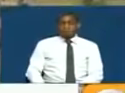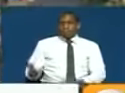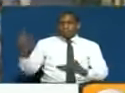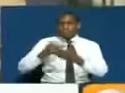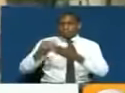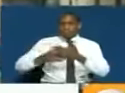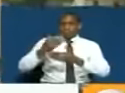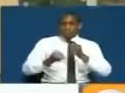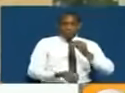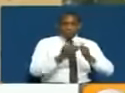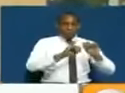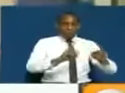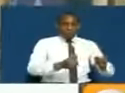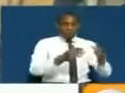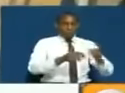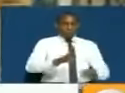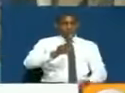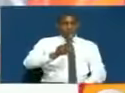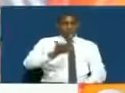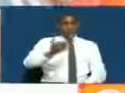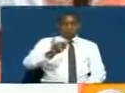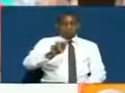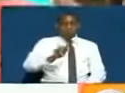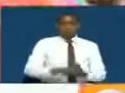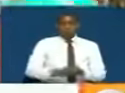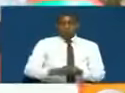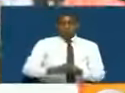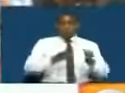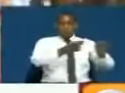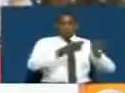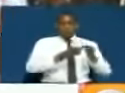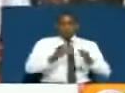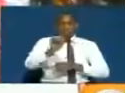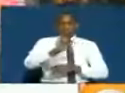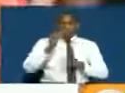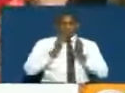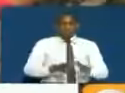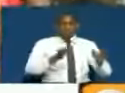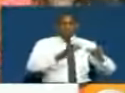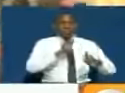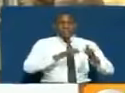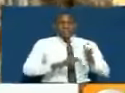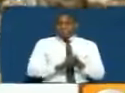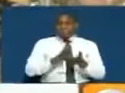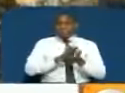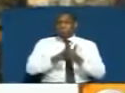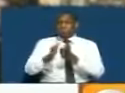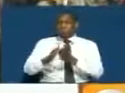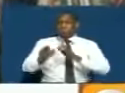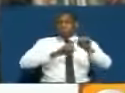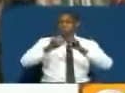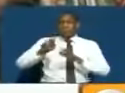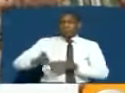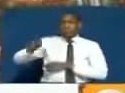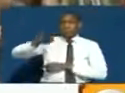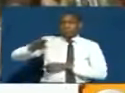3 weeks after the formation of the UPYA movement, Treasury Cabinet Secretary Ukur Yatani, the spokesman of the movement, stated that they had planned tours of